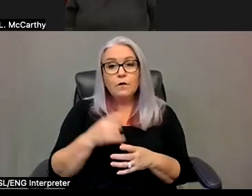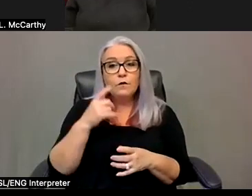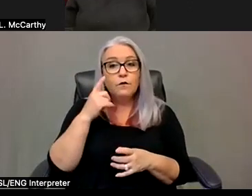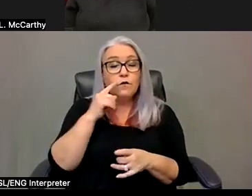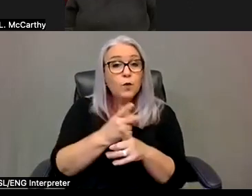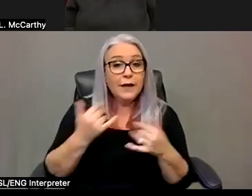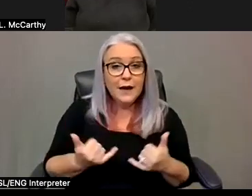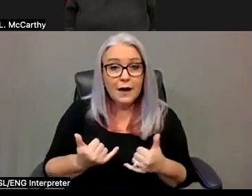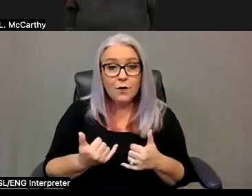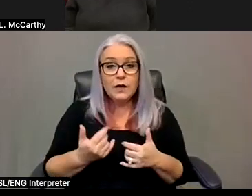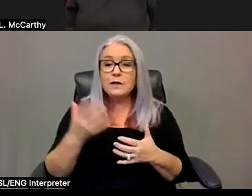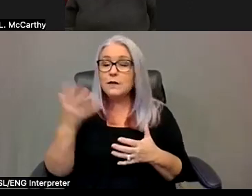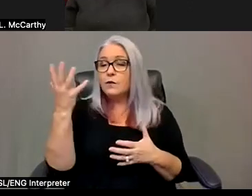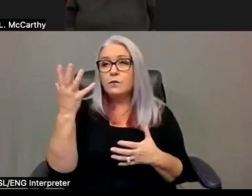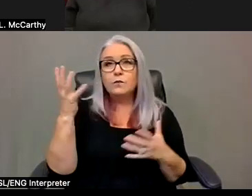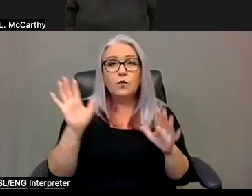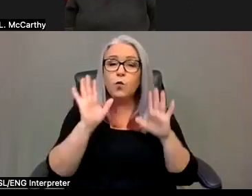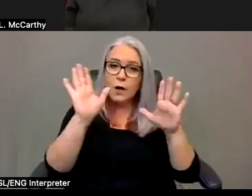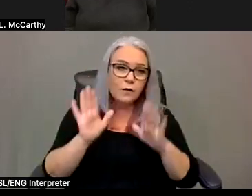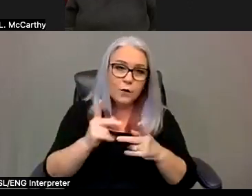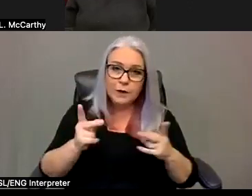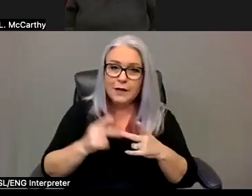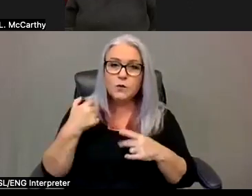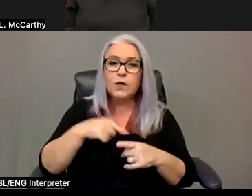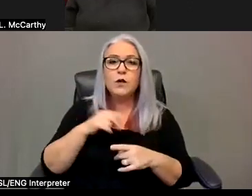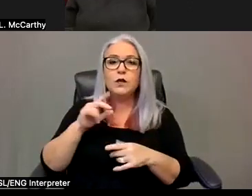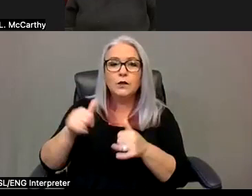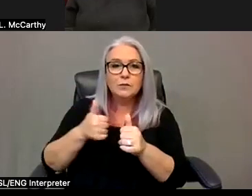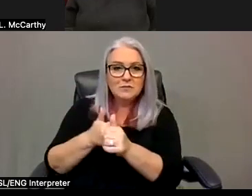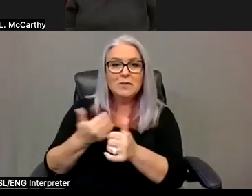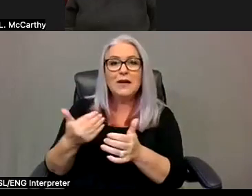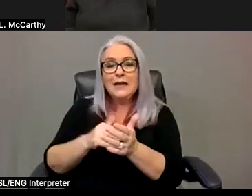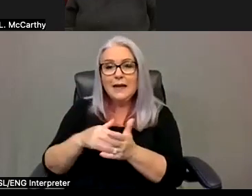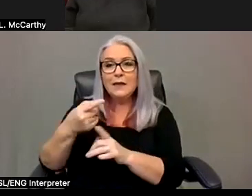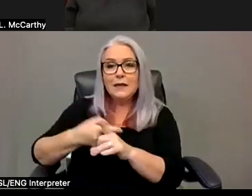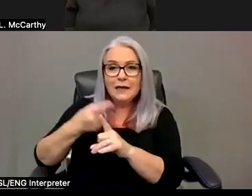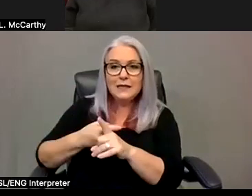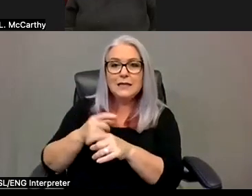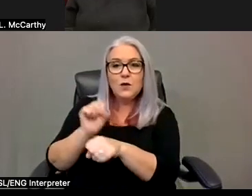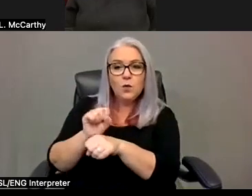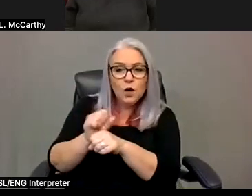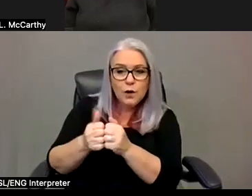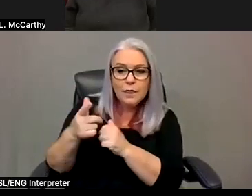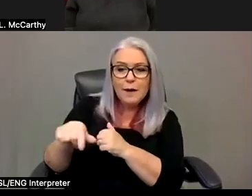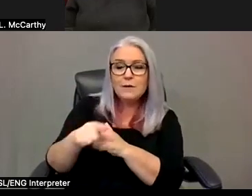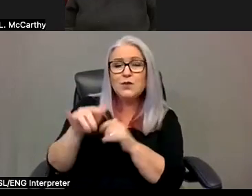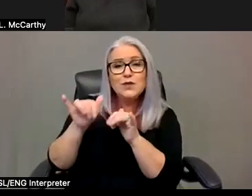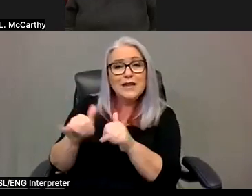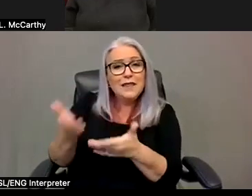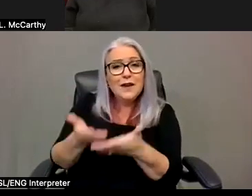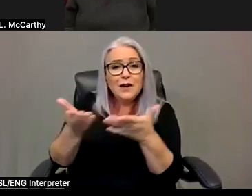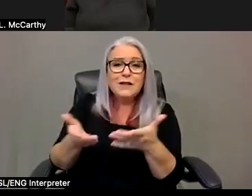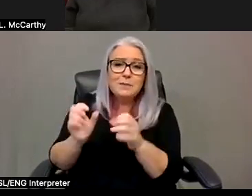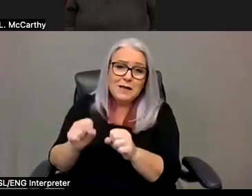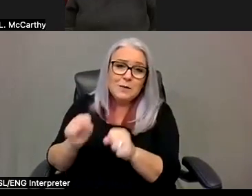a wonderful place and we're going to keep it. We're going to renew the lease. We're going to work with them and helping them to stay there for as long as it's